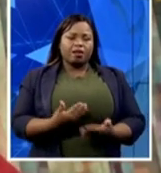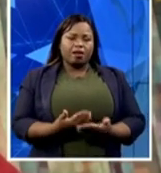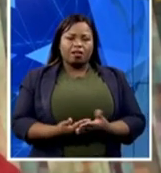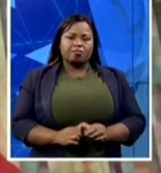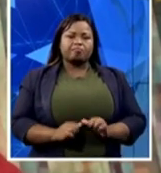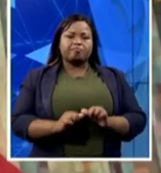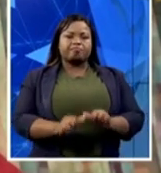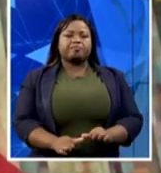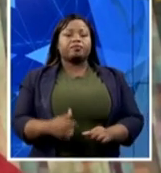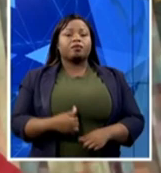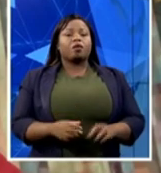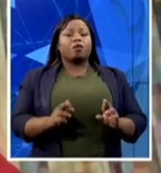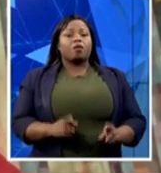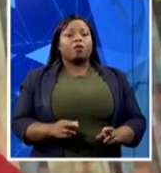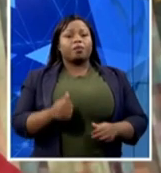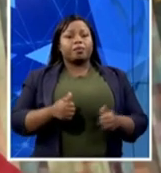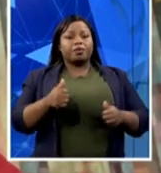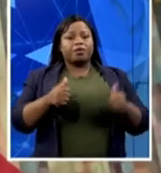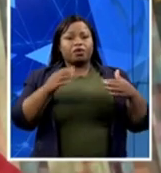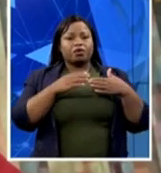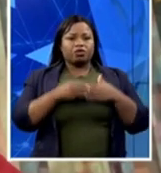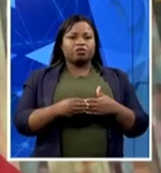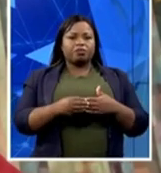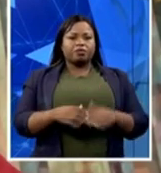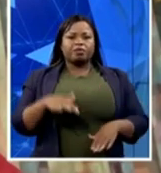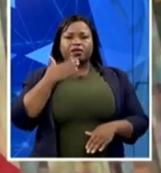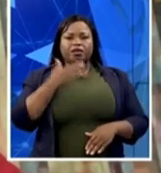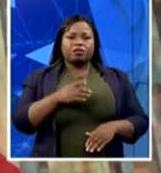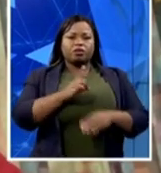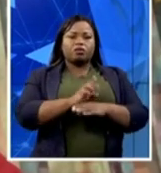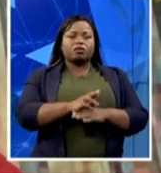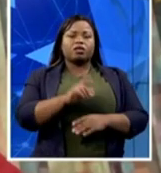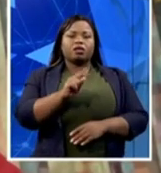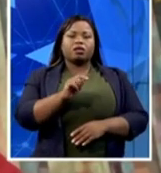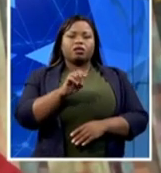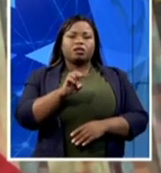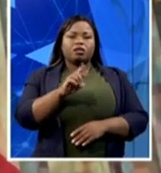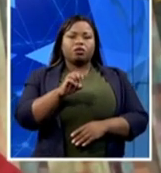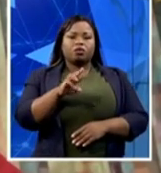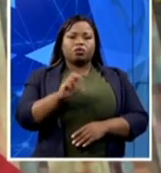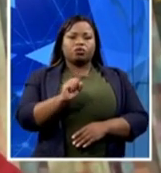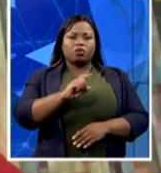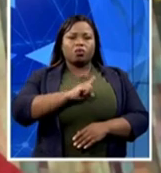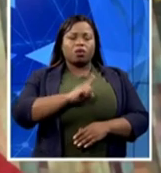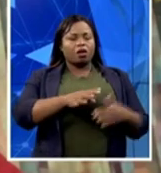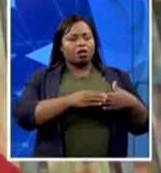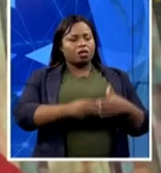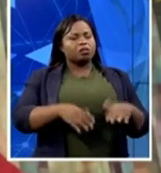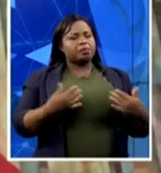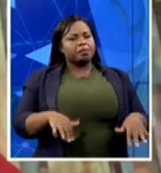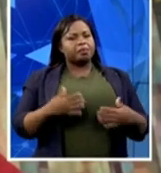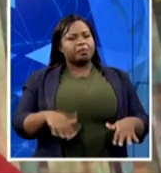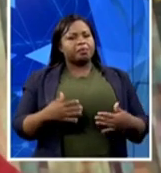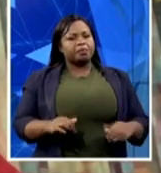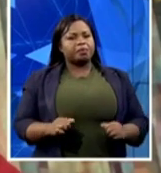thank Dr. Tedros for the leadership that he's provided and the reconciliatory nature that